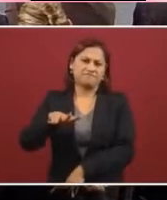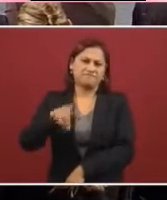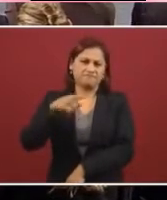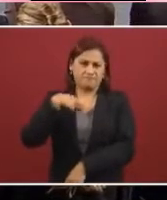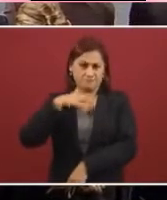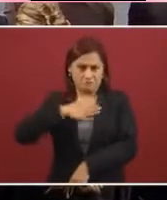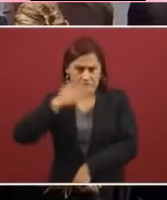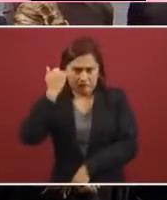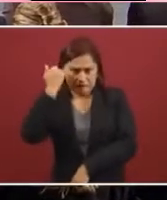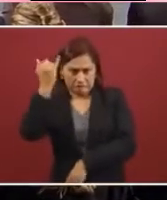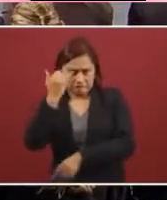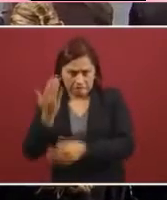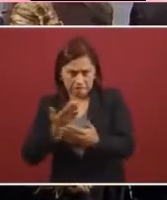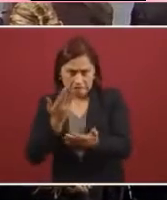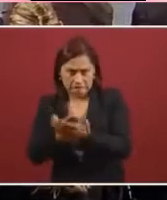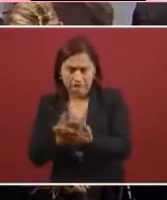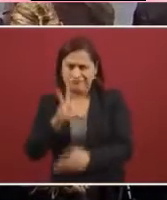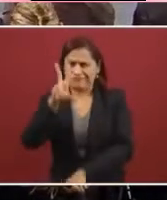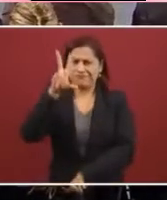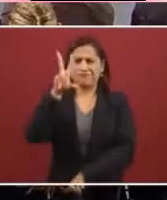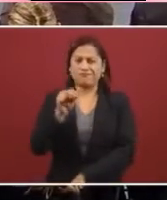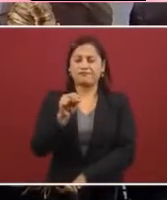We do not have that purpose.